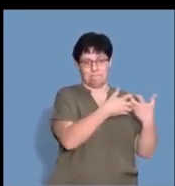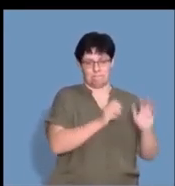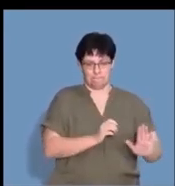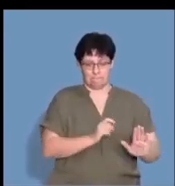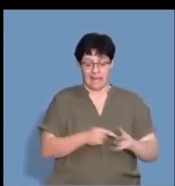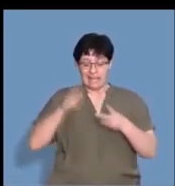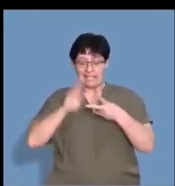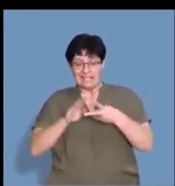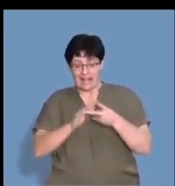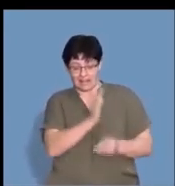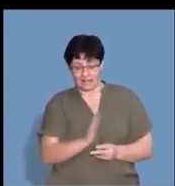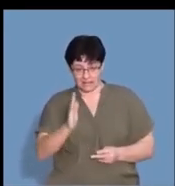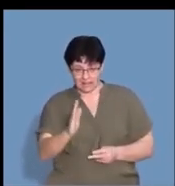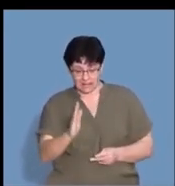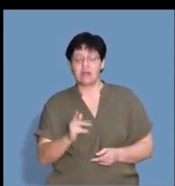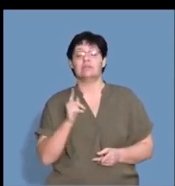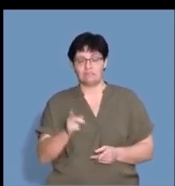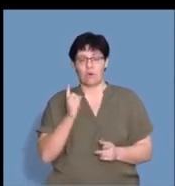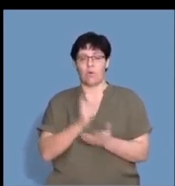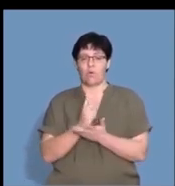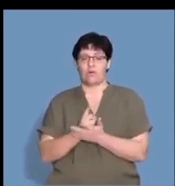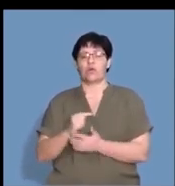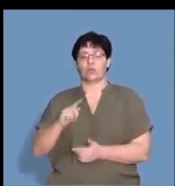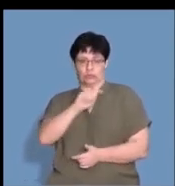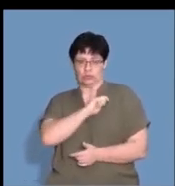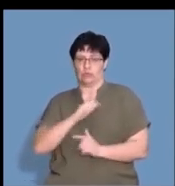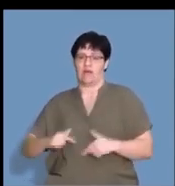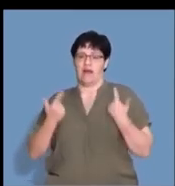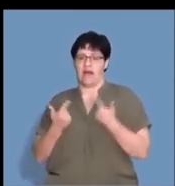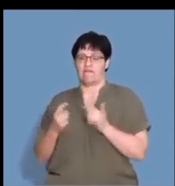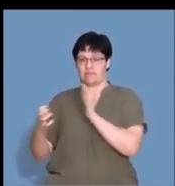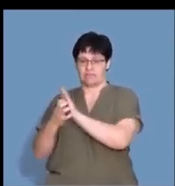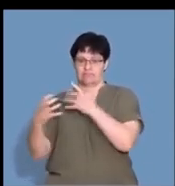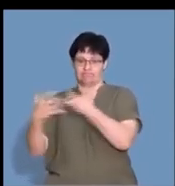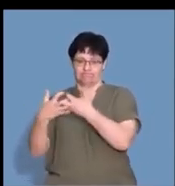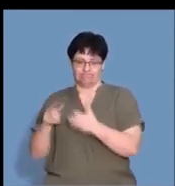The second answer is always real life.